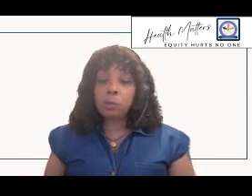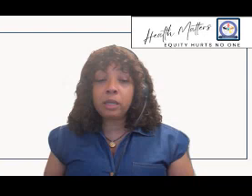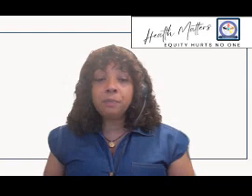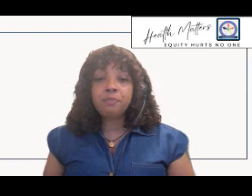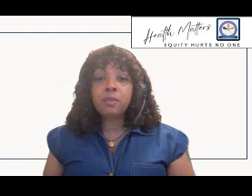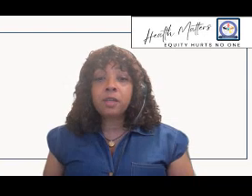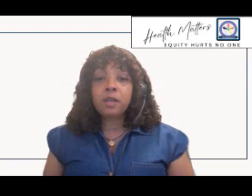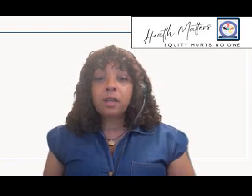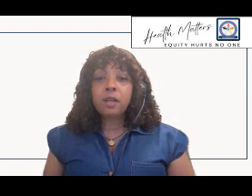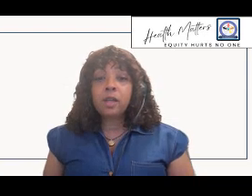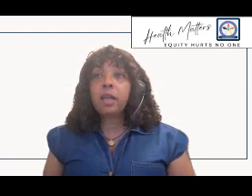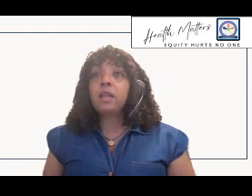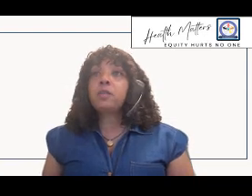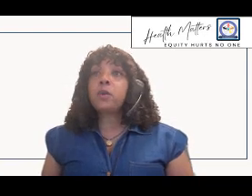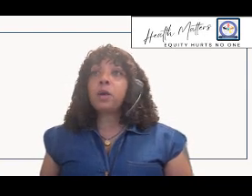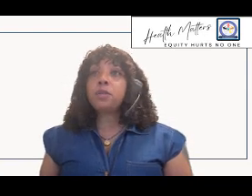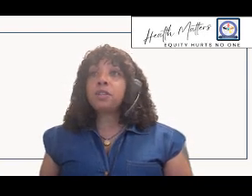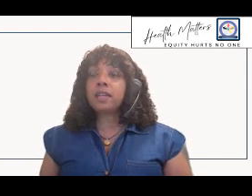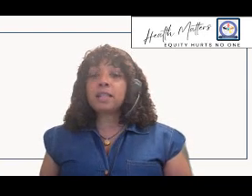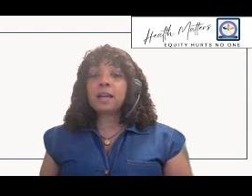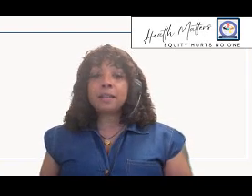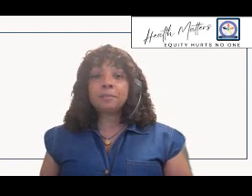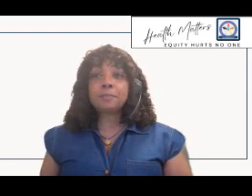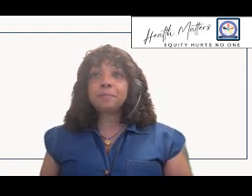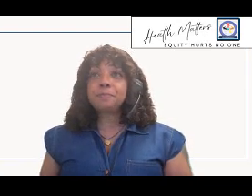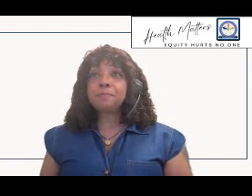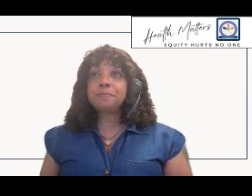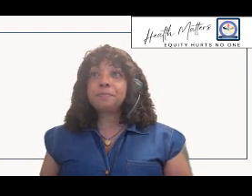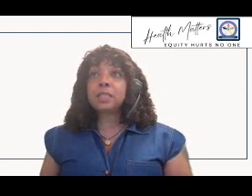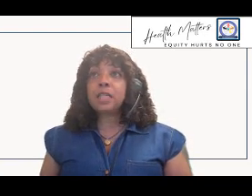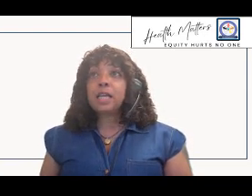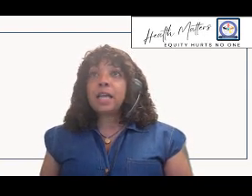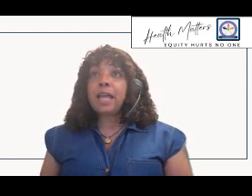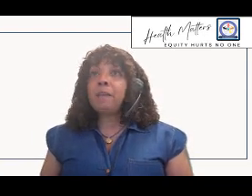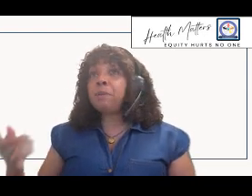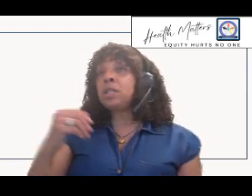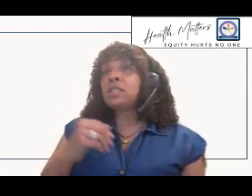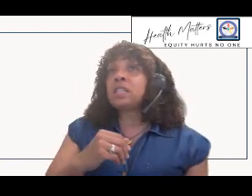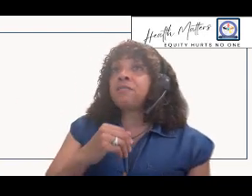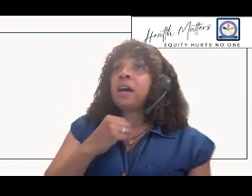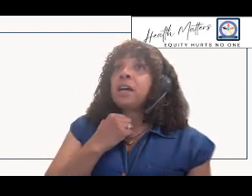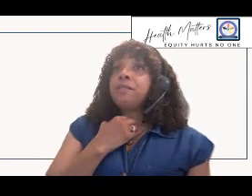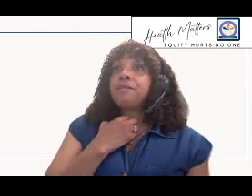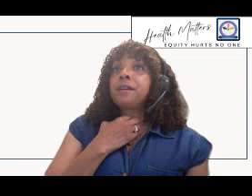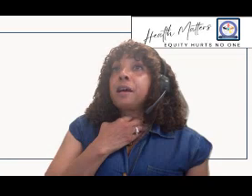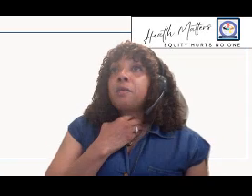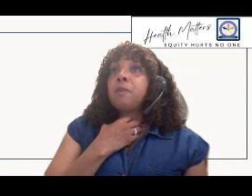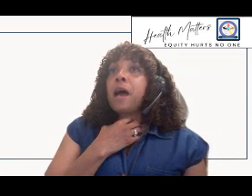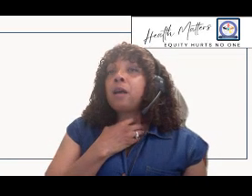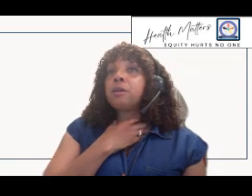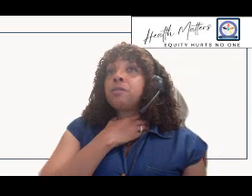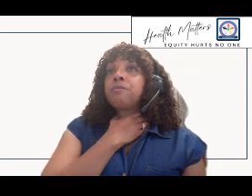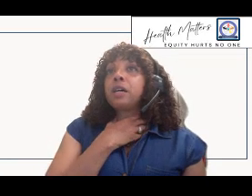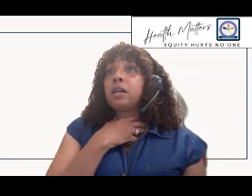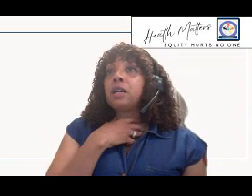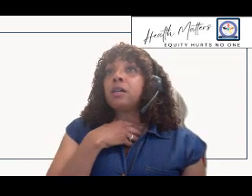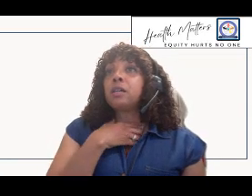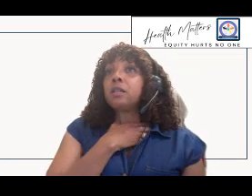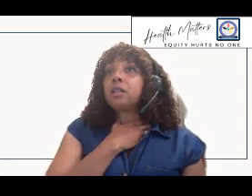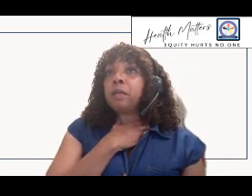by NOMHE. And if we could go to the next slide. AB 165, out